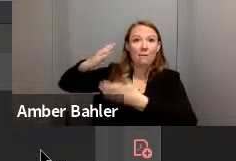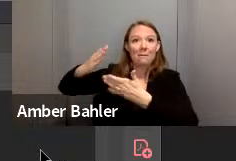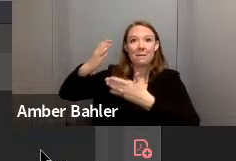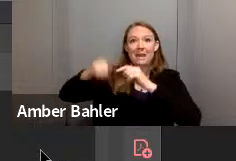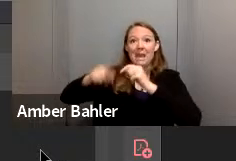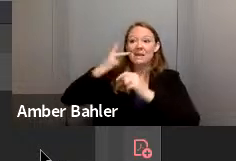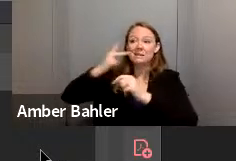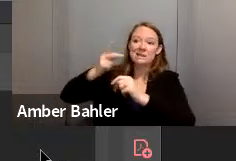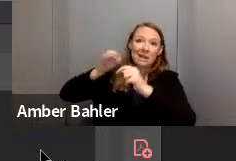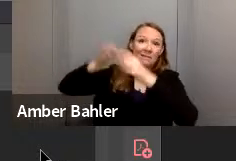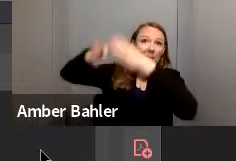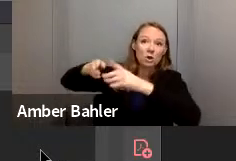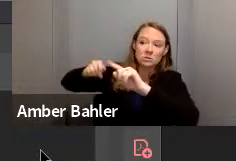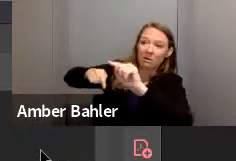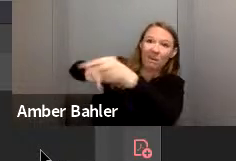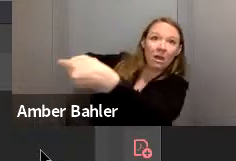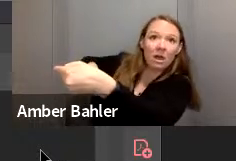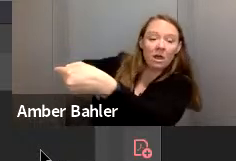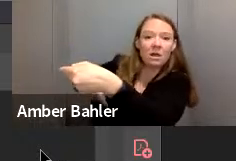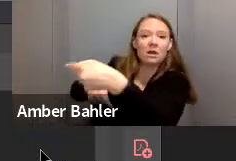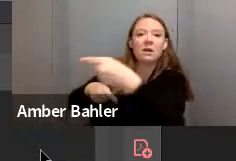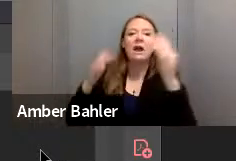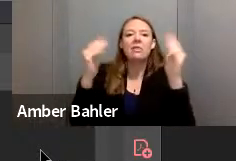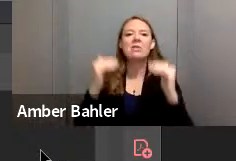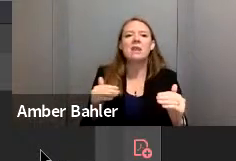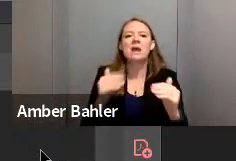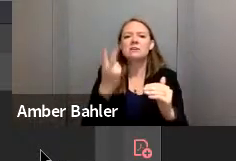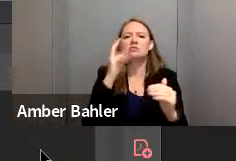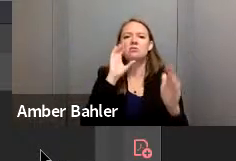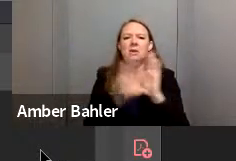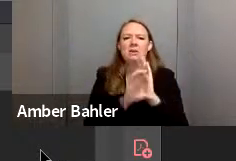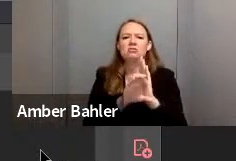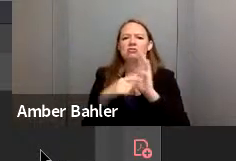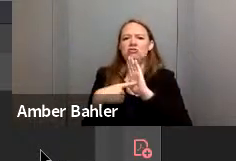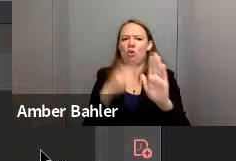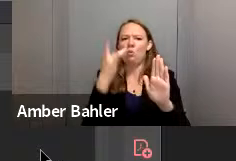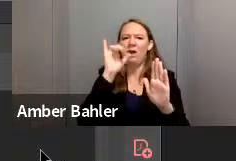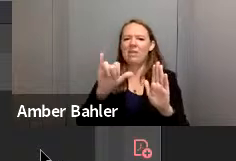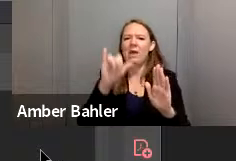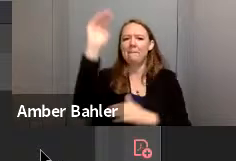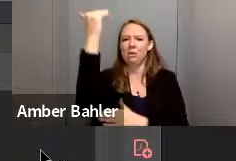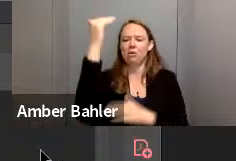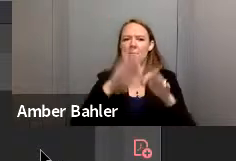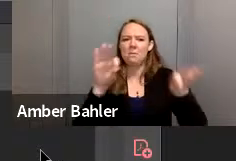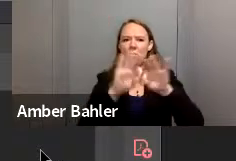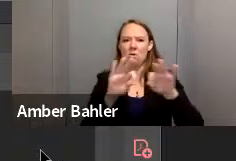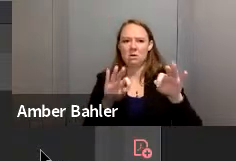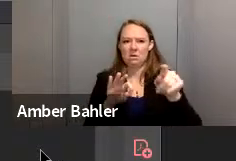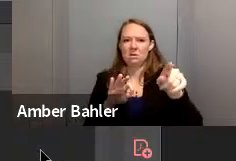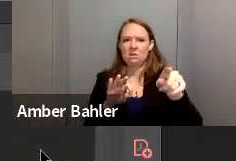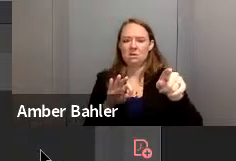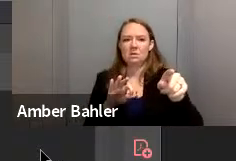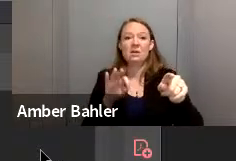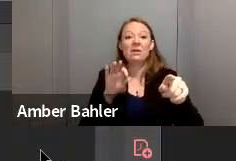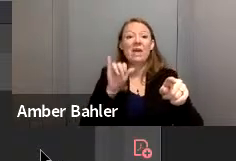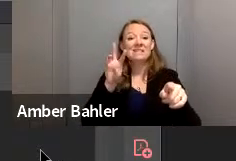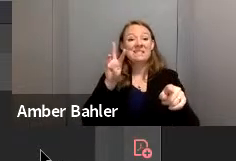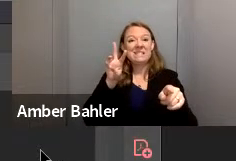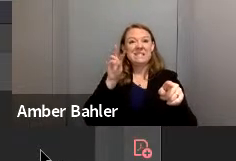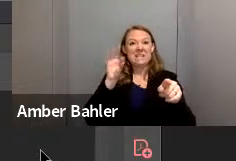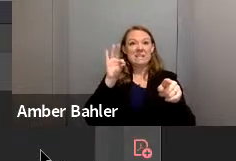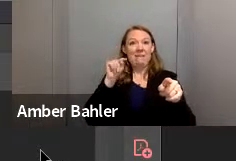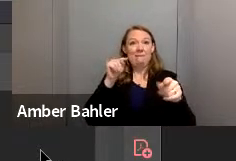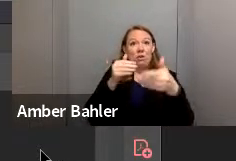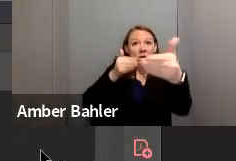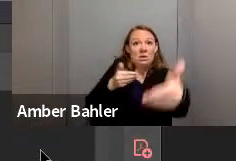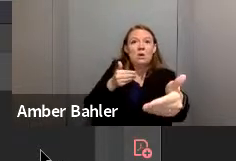renderings really show why this has been really important. So if you go to the next, this is about a 60-foot perspective. Hey,